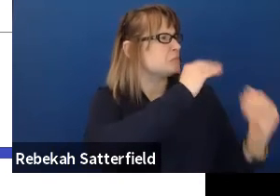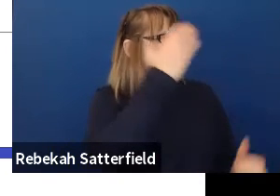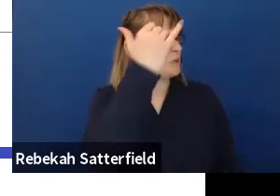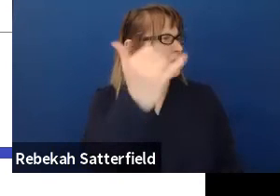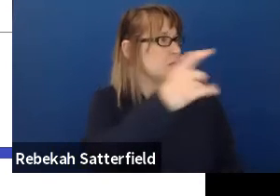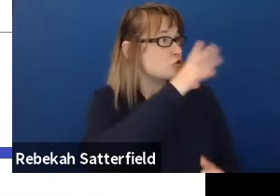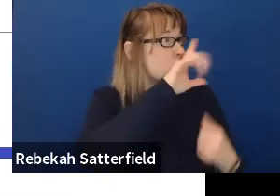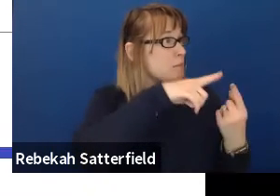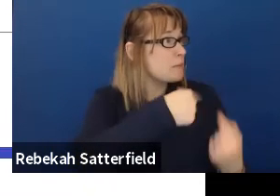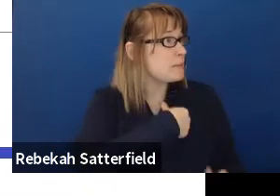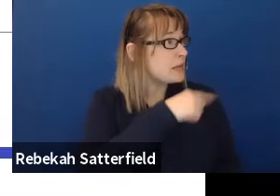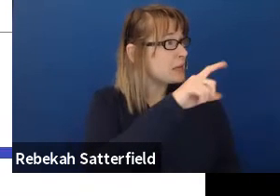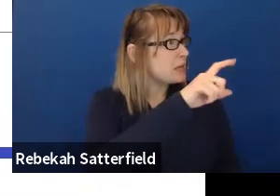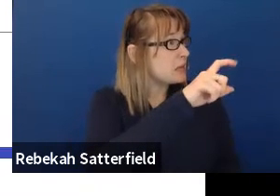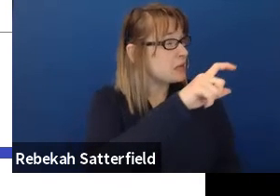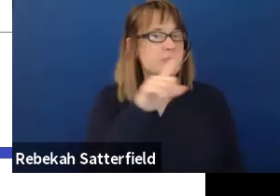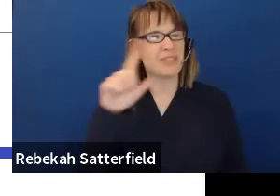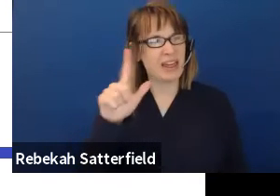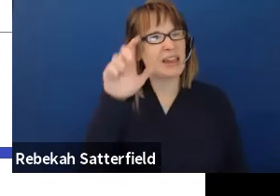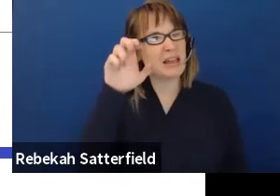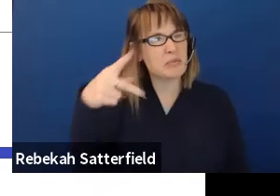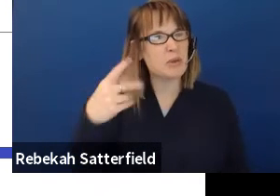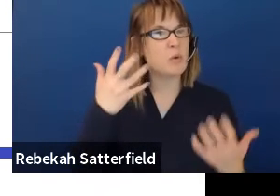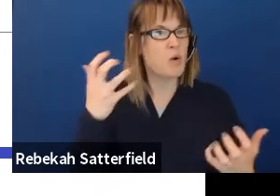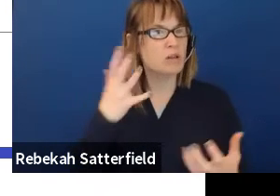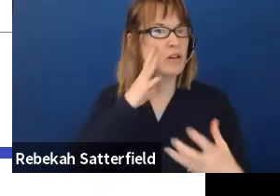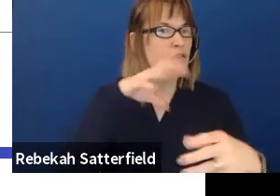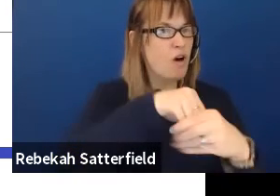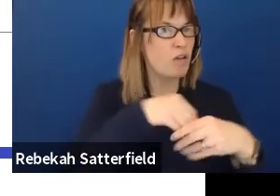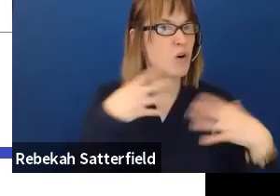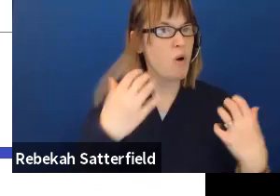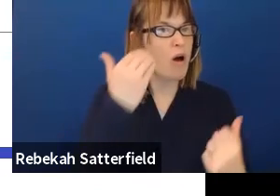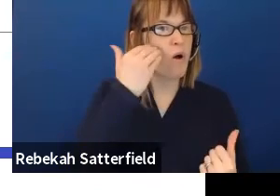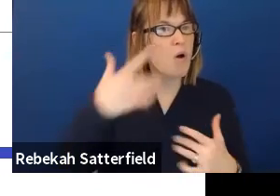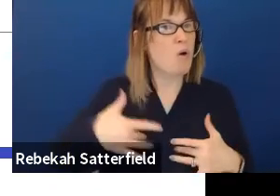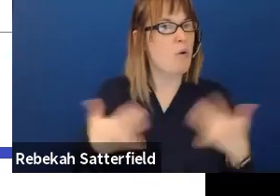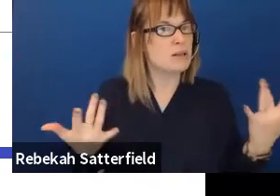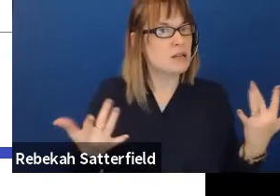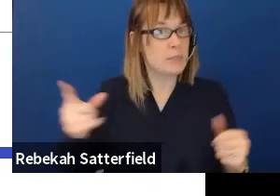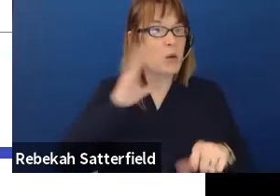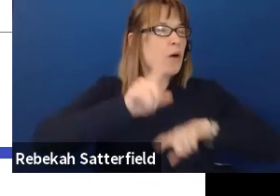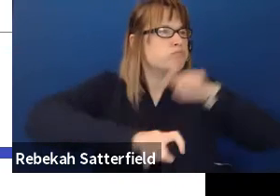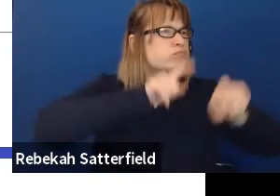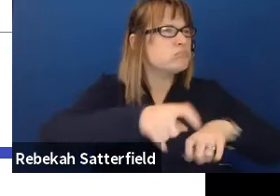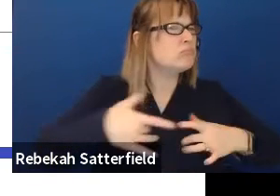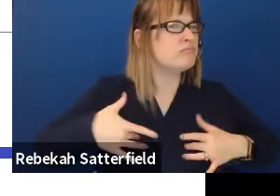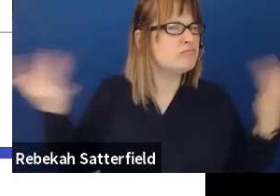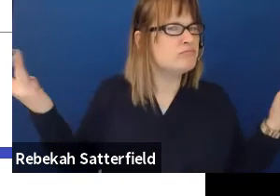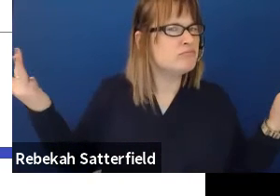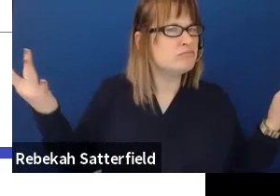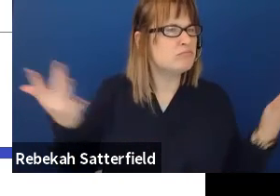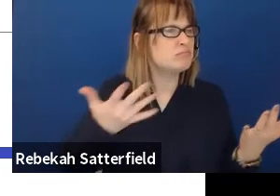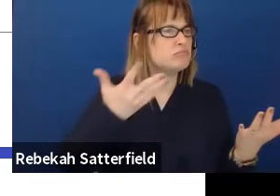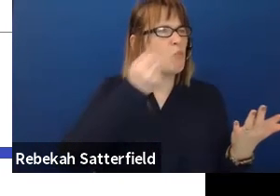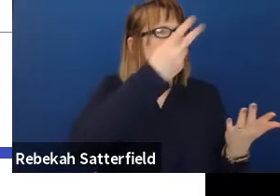about me? The LEP is going to want to know, and they're going to ask. They're going to say, what are